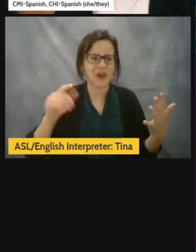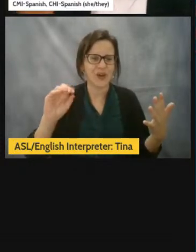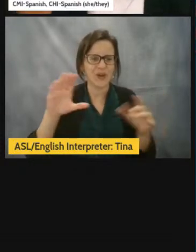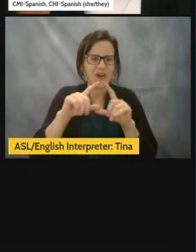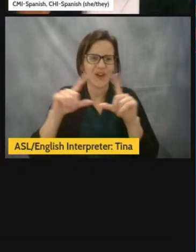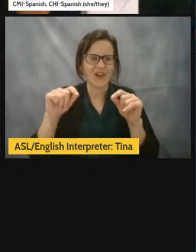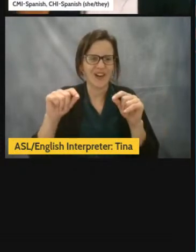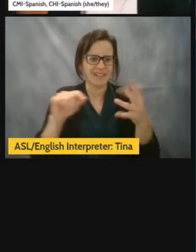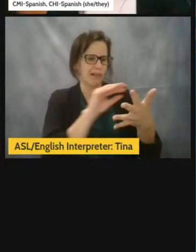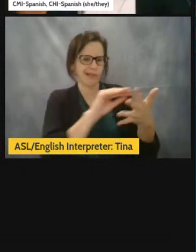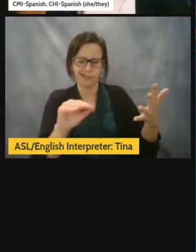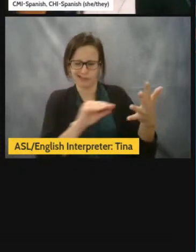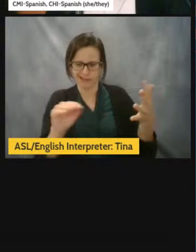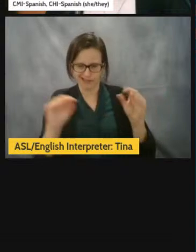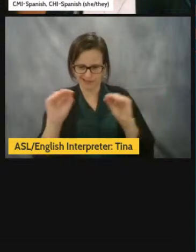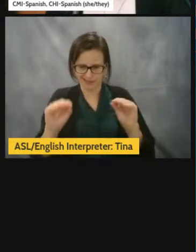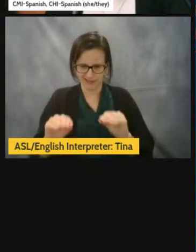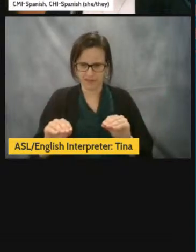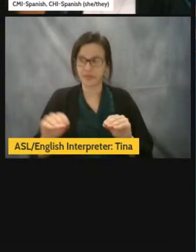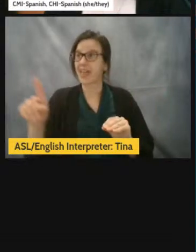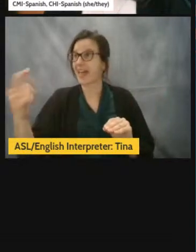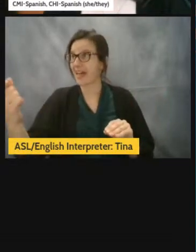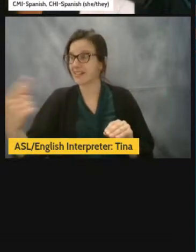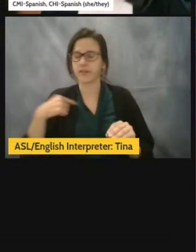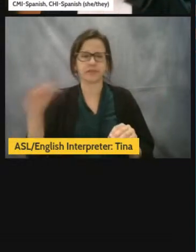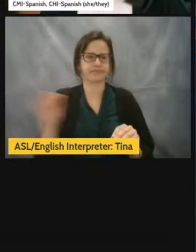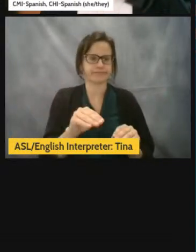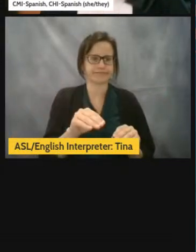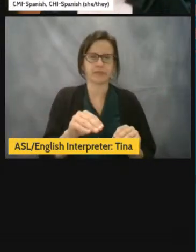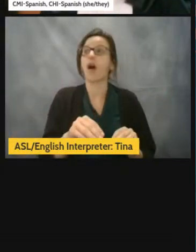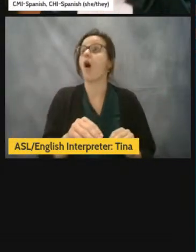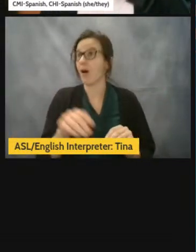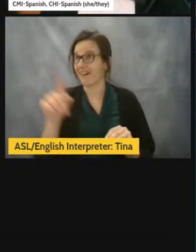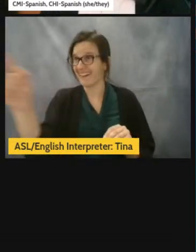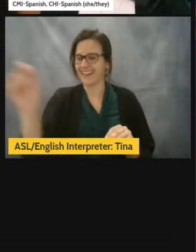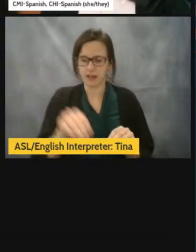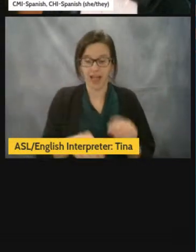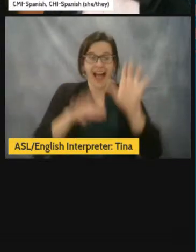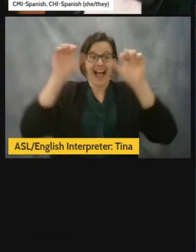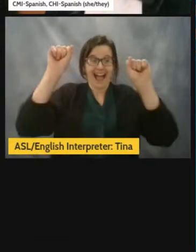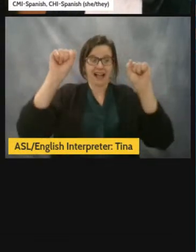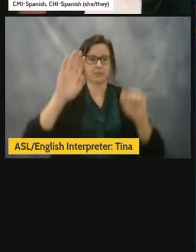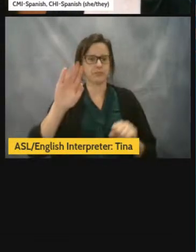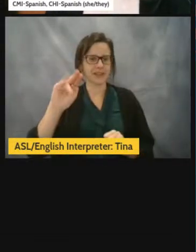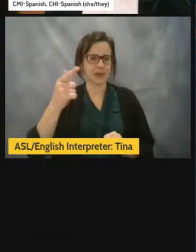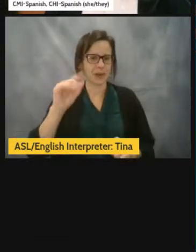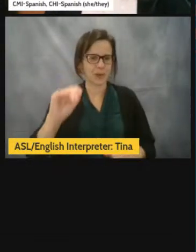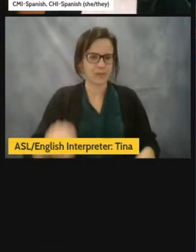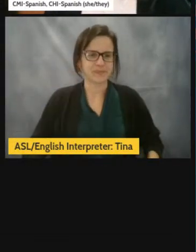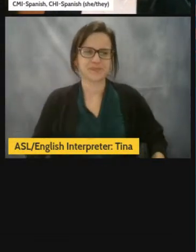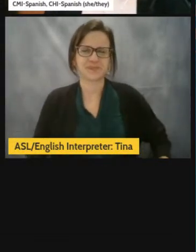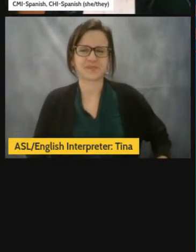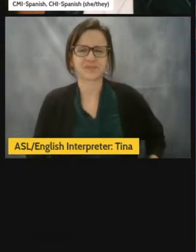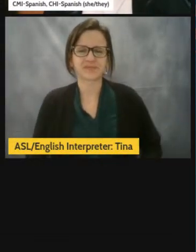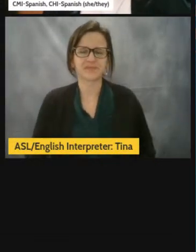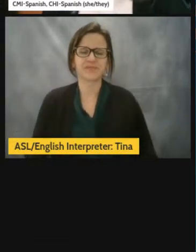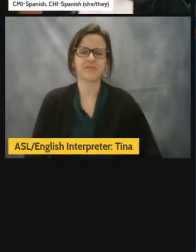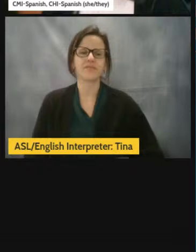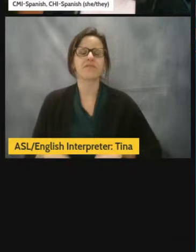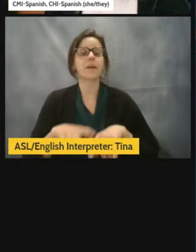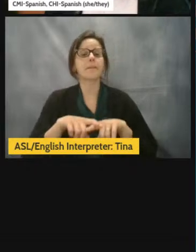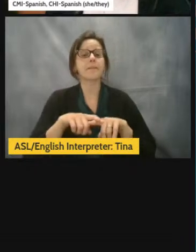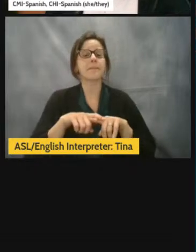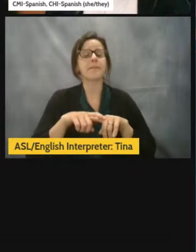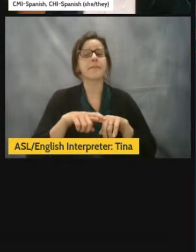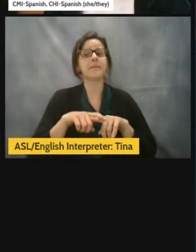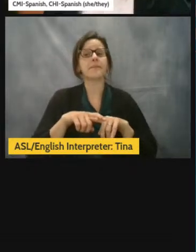list at some of these times that I've done these workshops. So, a better thing to do if you feel the